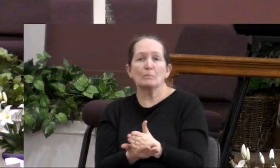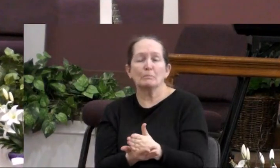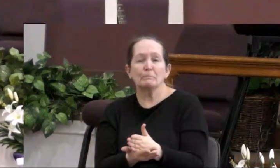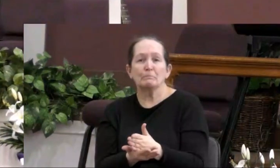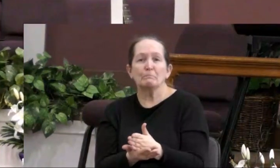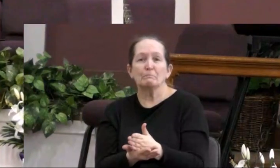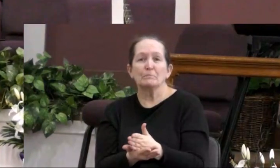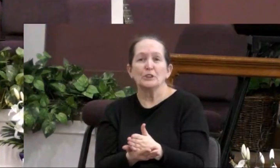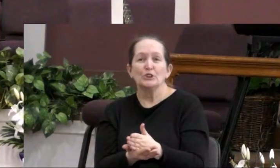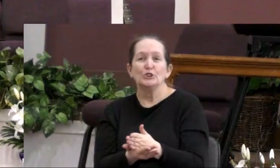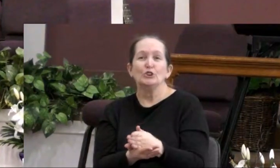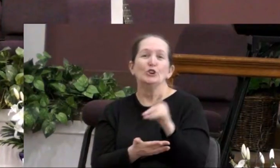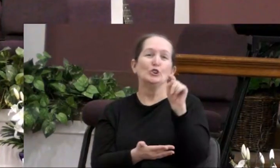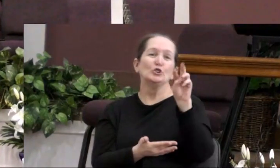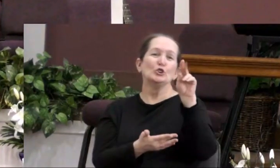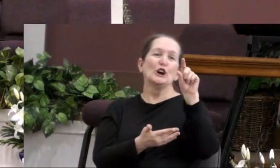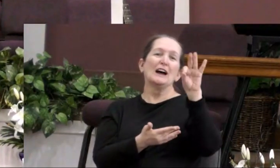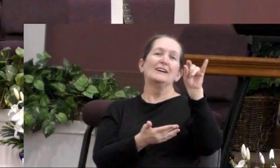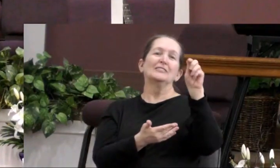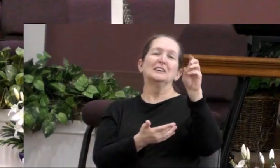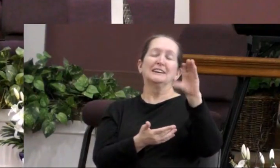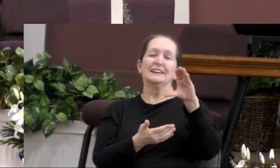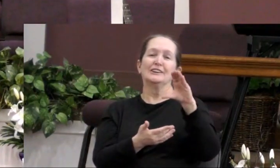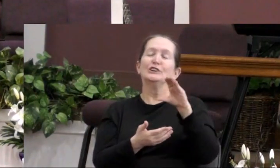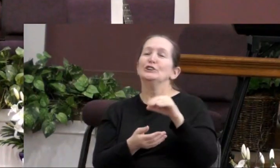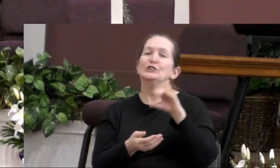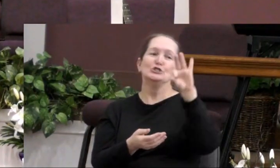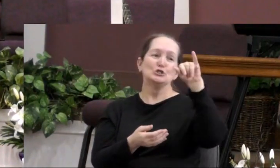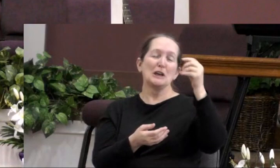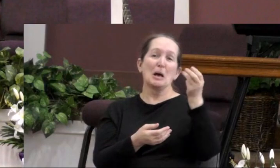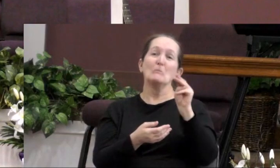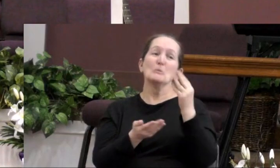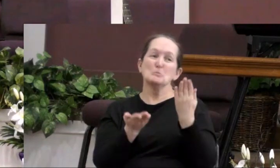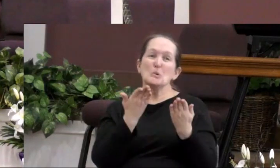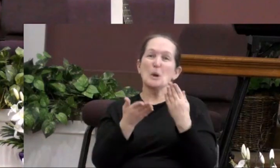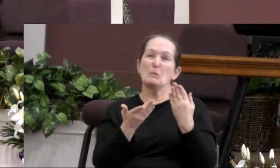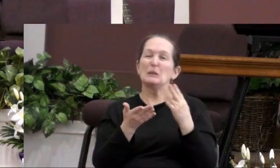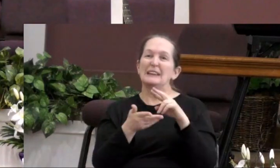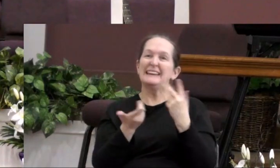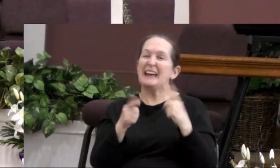Traffic jam probably happened at that moment.